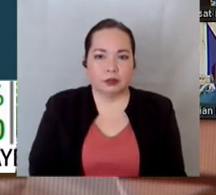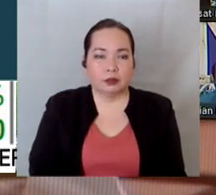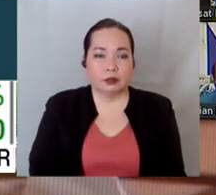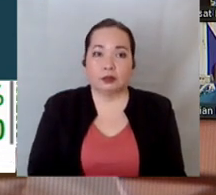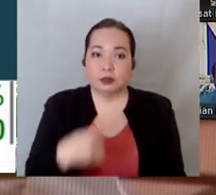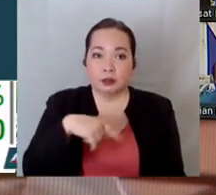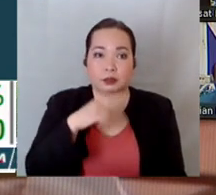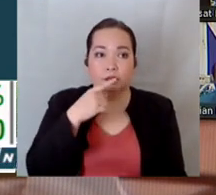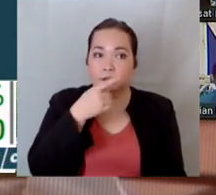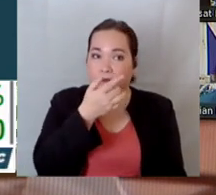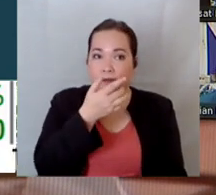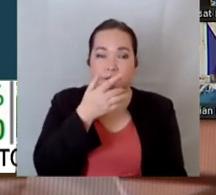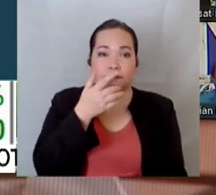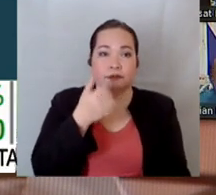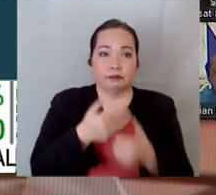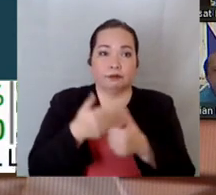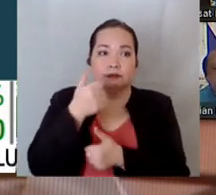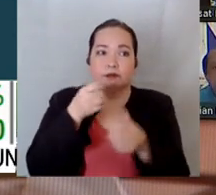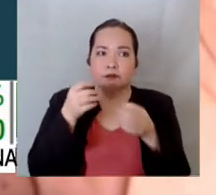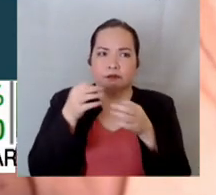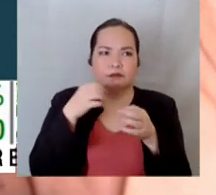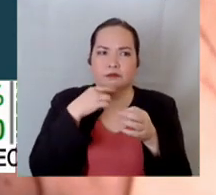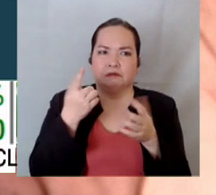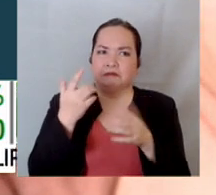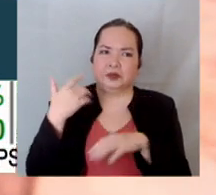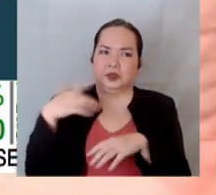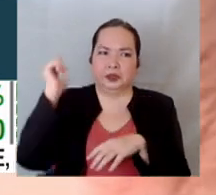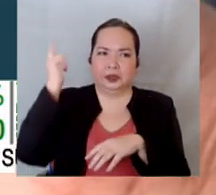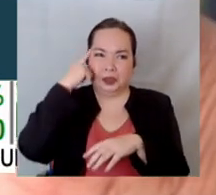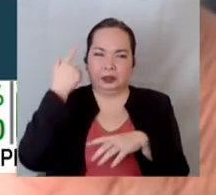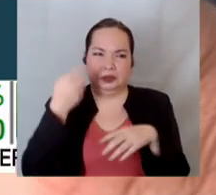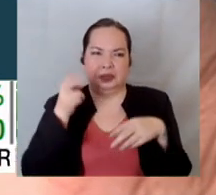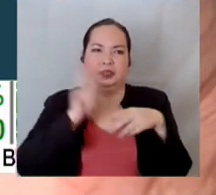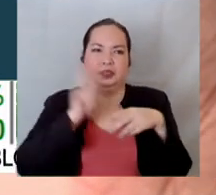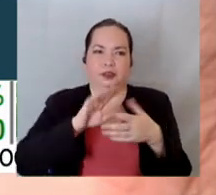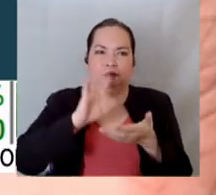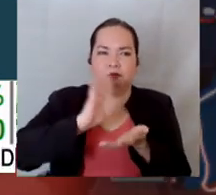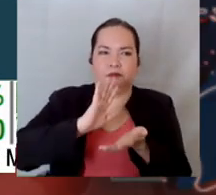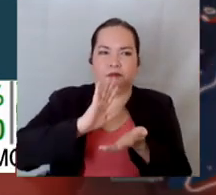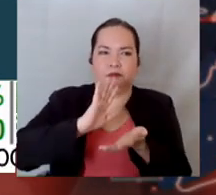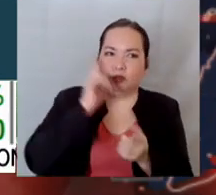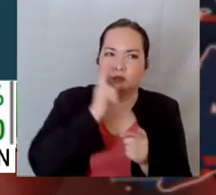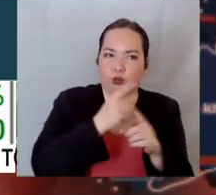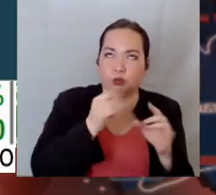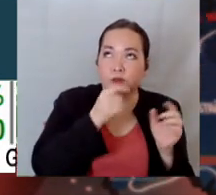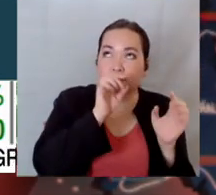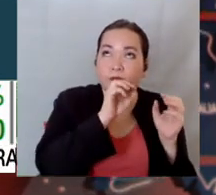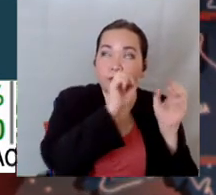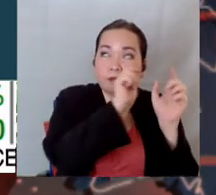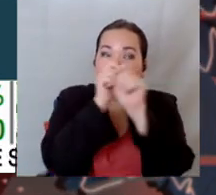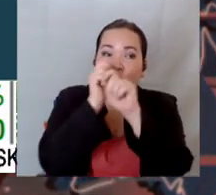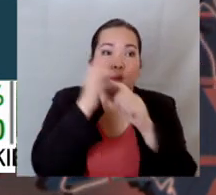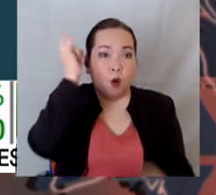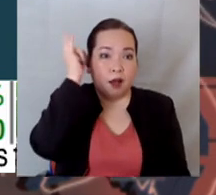Rio accuses government of wasting Bayanihan funds in its bid to provide free Wi-Fi project in public places. Speaking before the inquiry